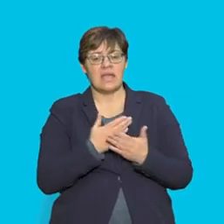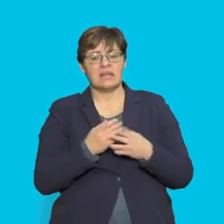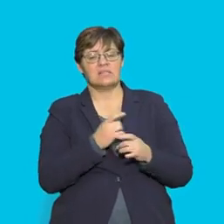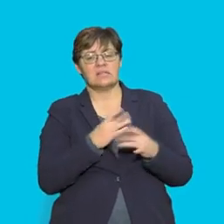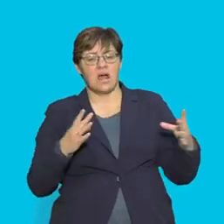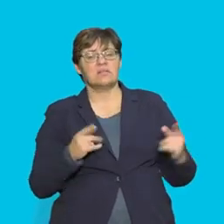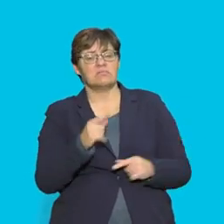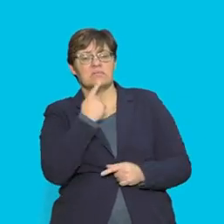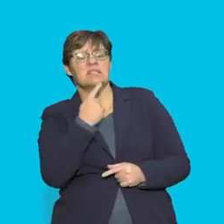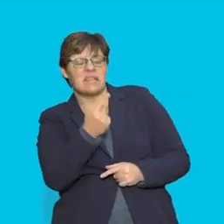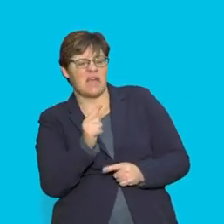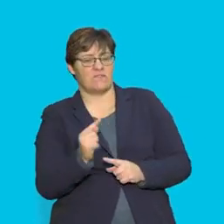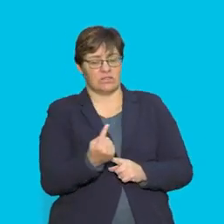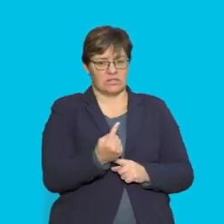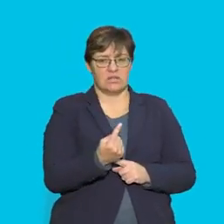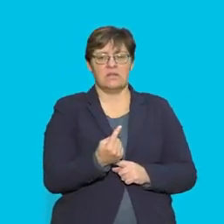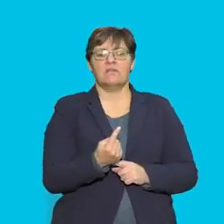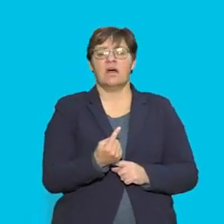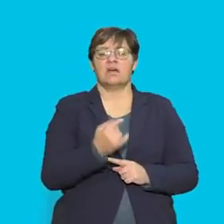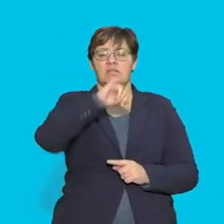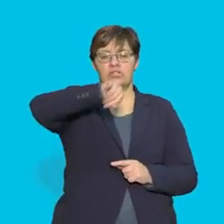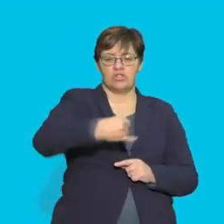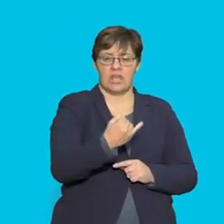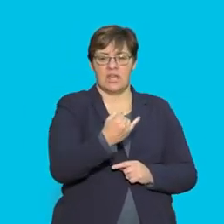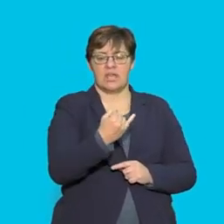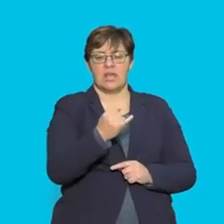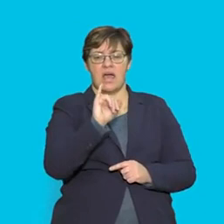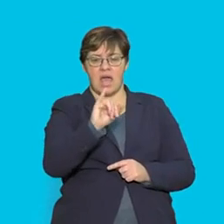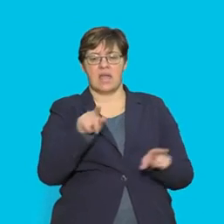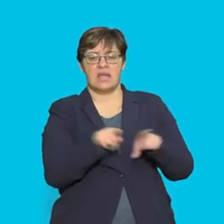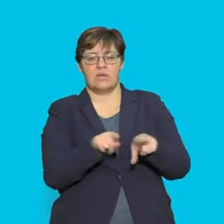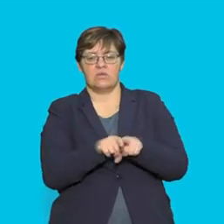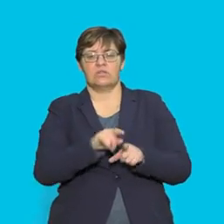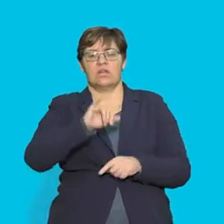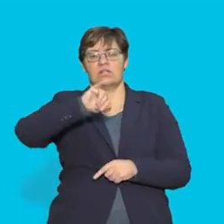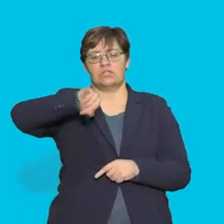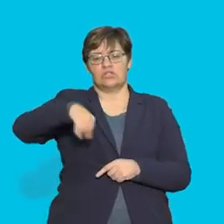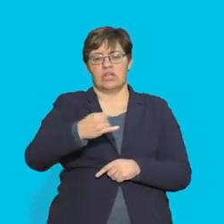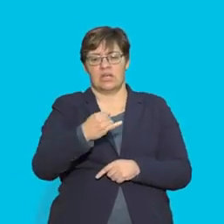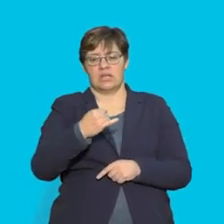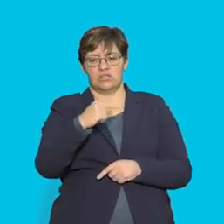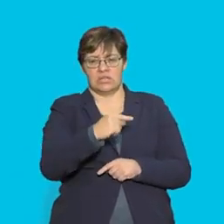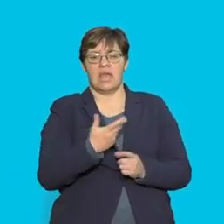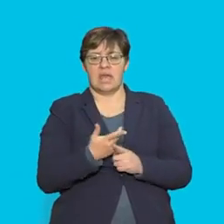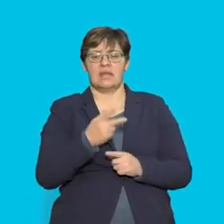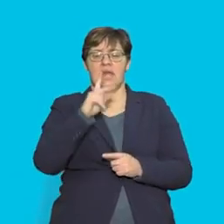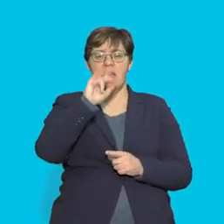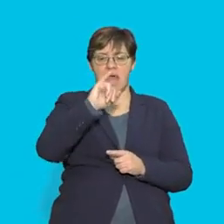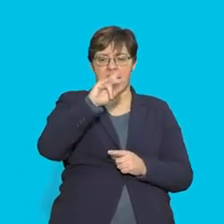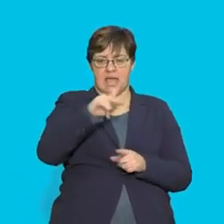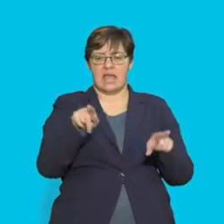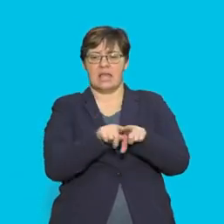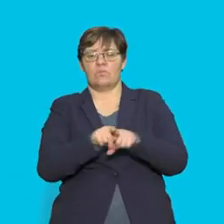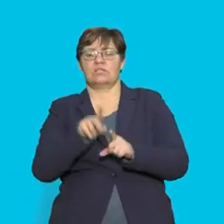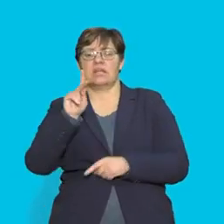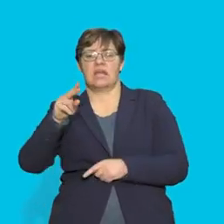first mentioning that ji is equals to jg and then ik is equals to kh. And that's how you